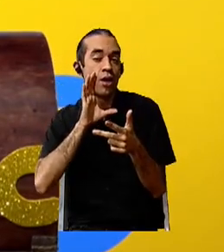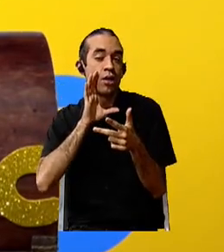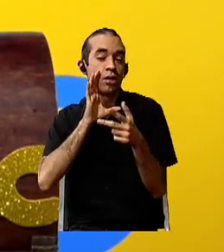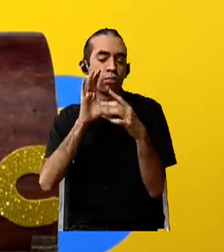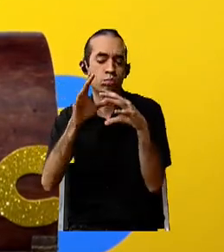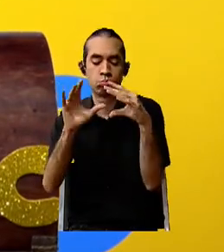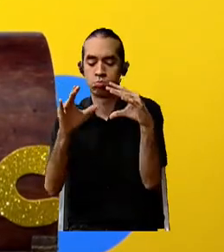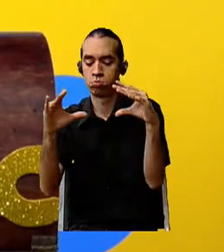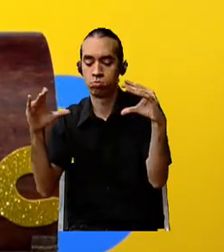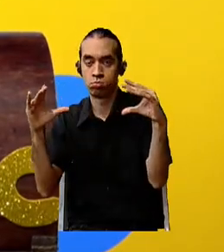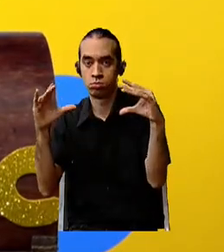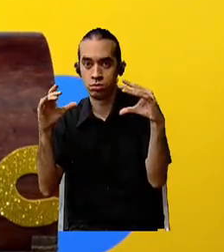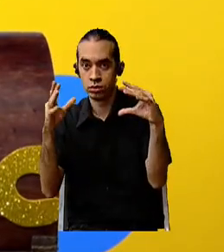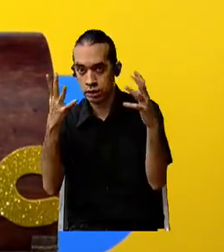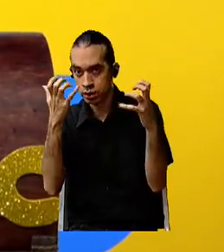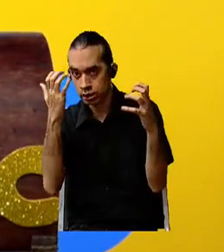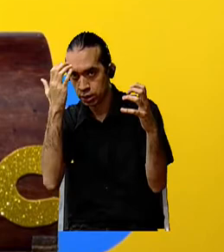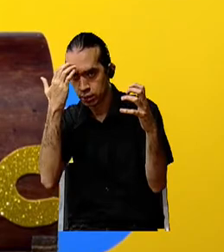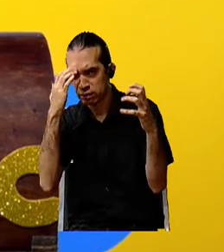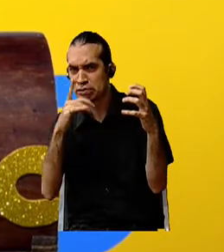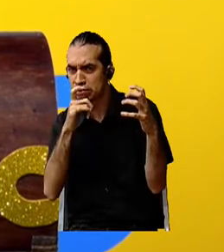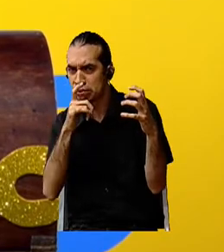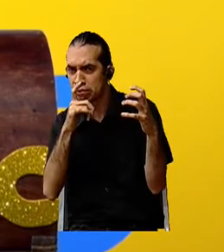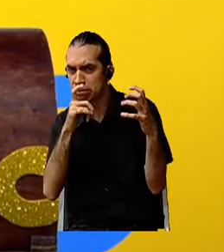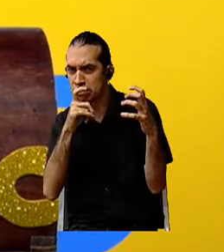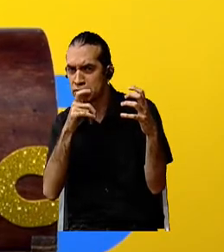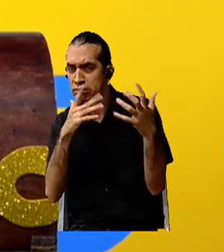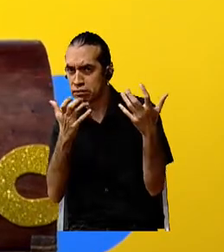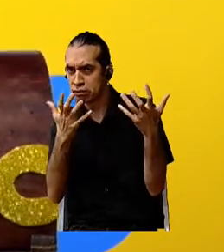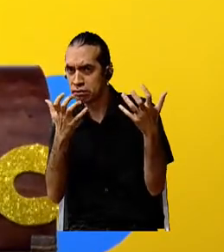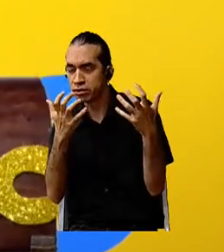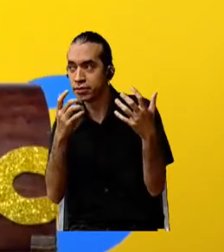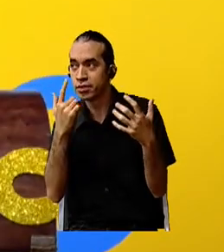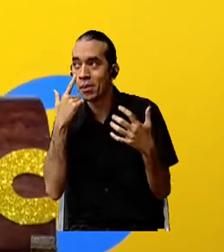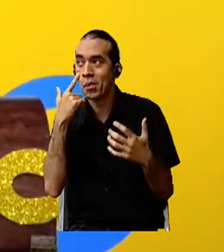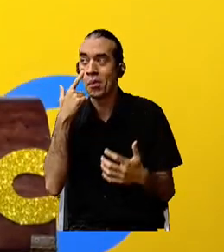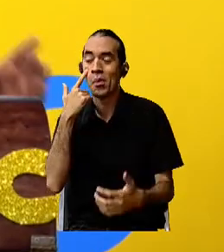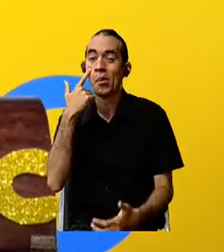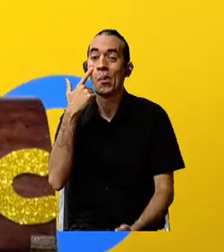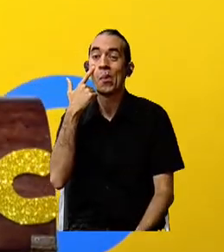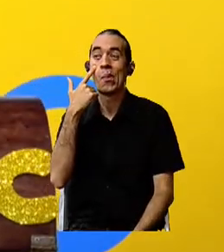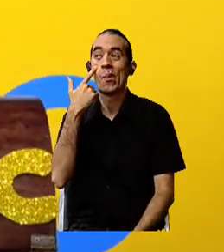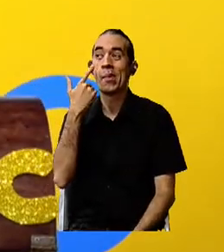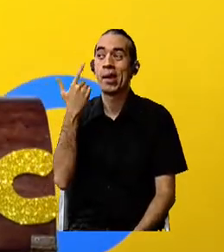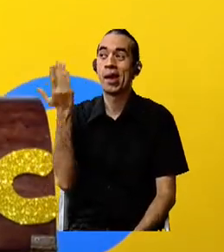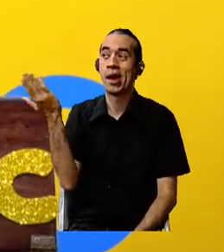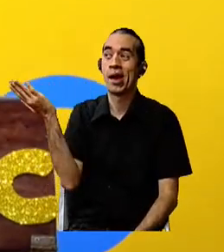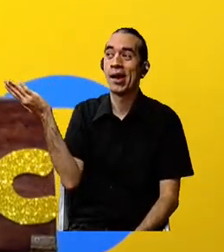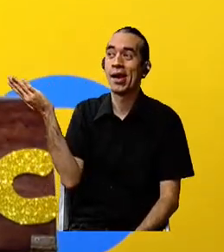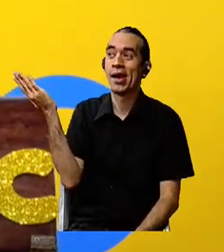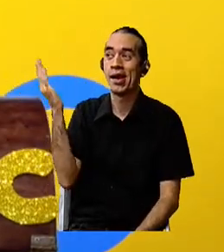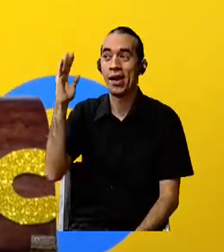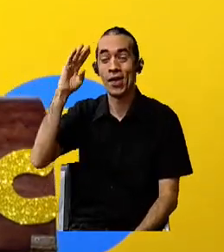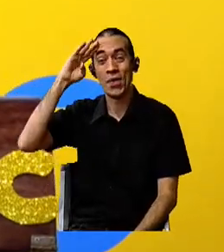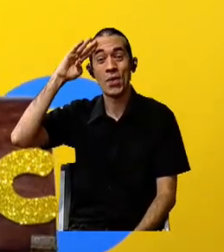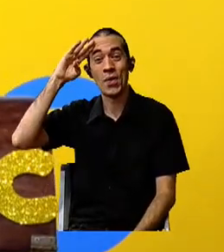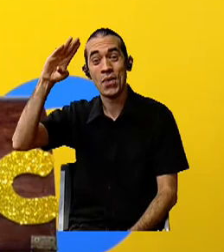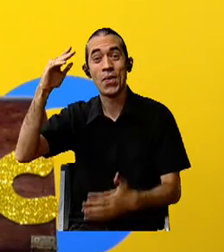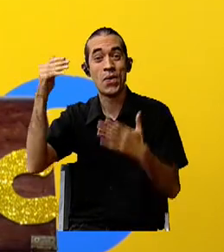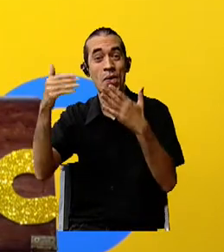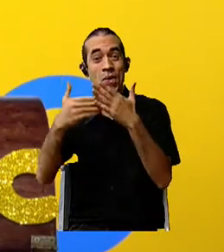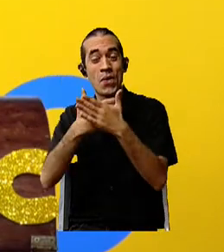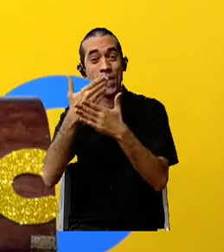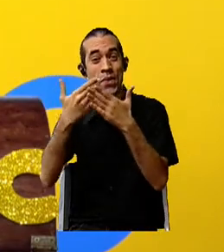long. Do you want to meet our new friend? Wow. Let's say hello to our new friend, Chuli